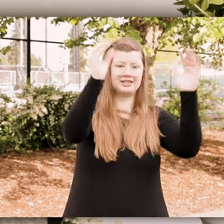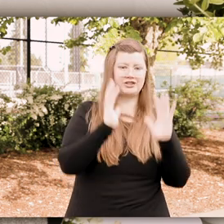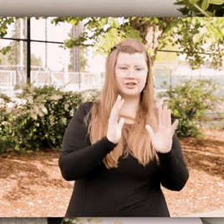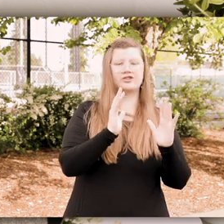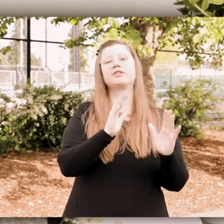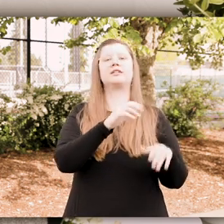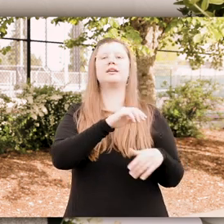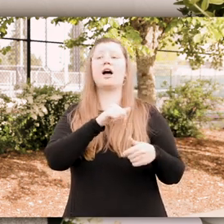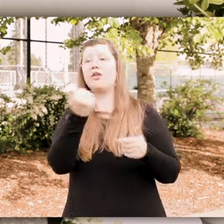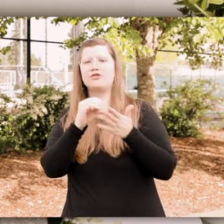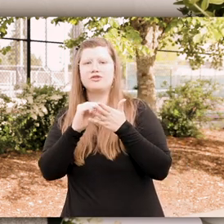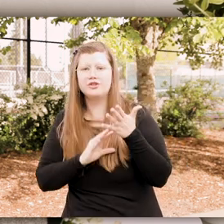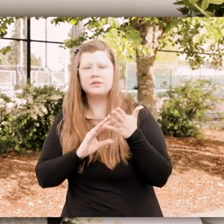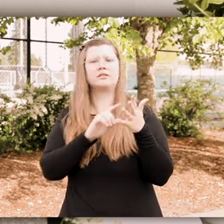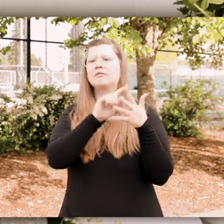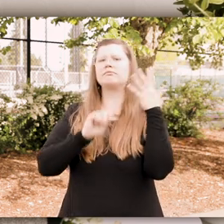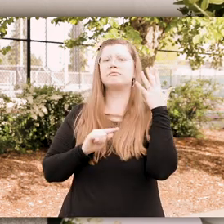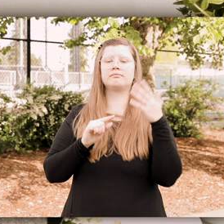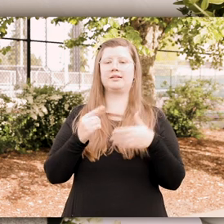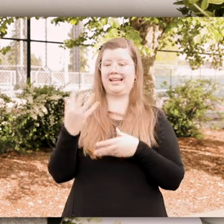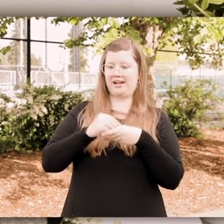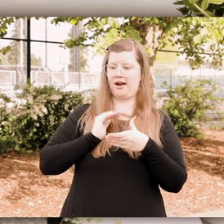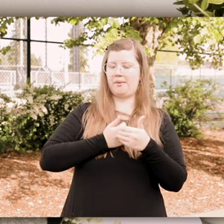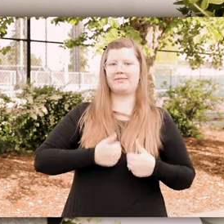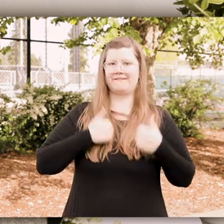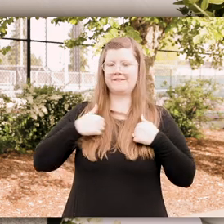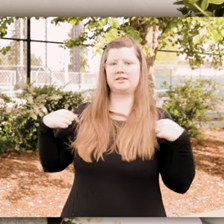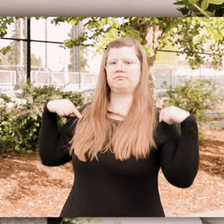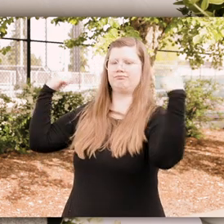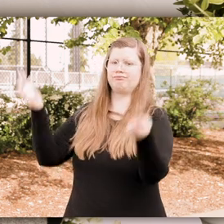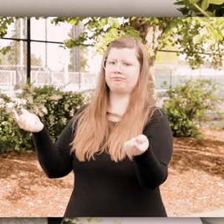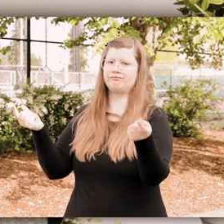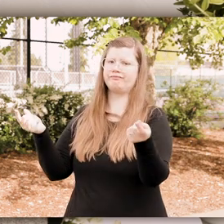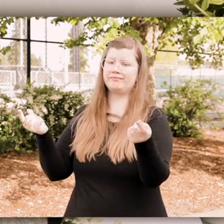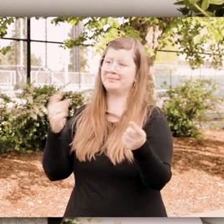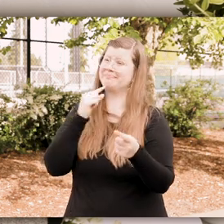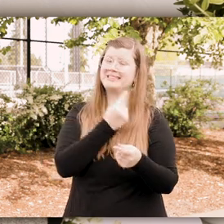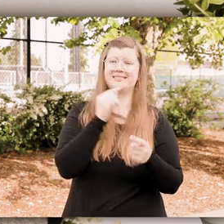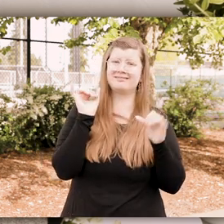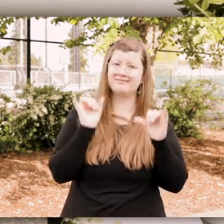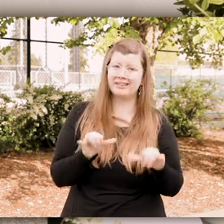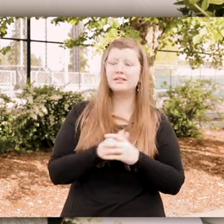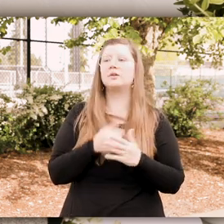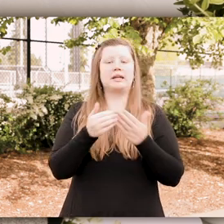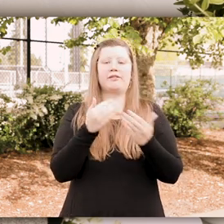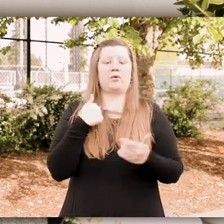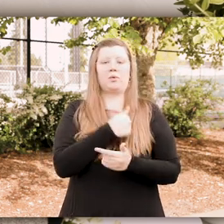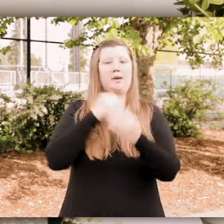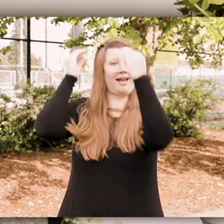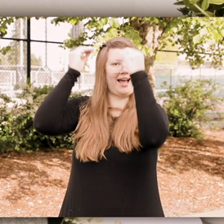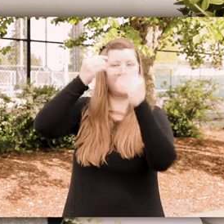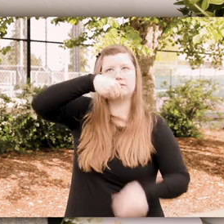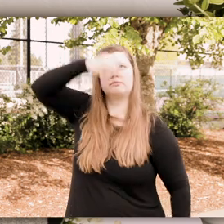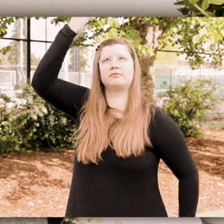our lives for so long. And this realization filled me with hope. Because even though we didn't get the chance to throw our hats, to